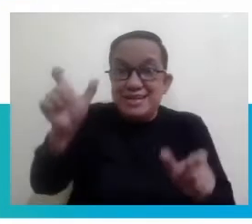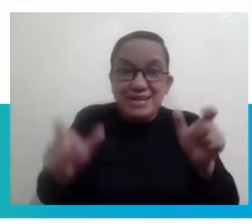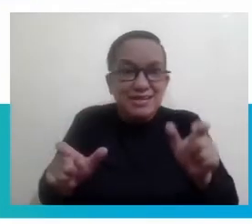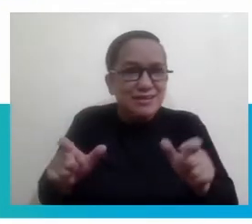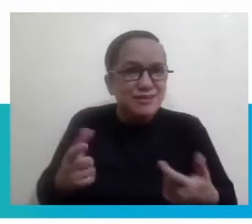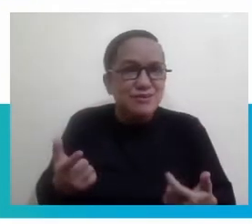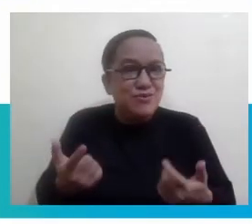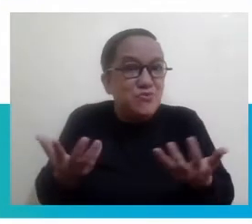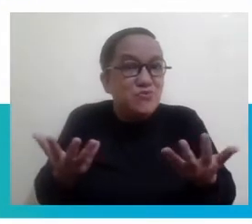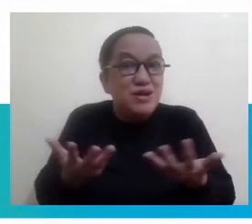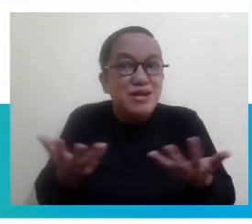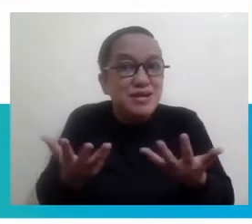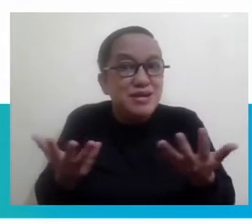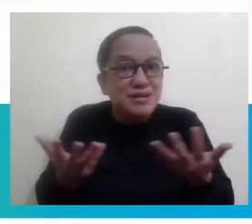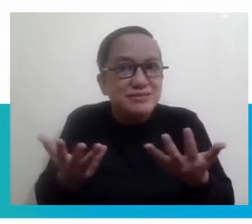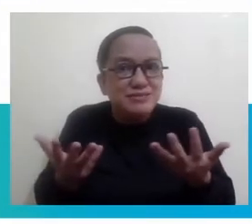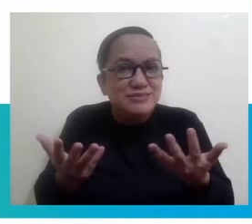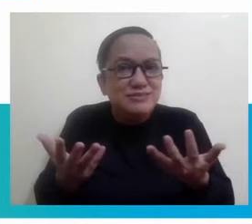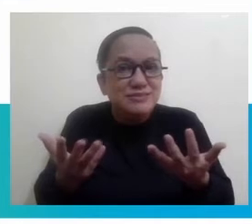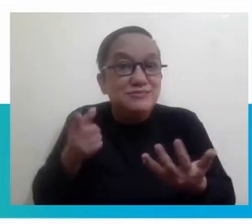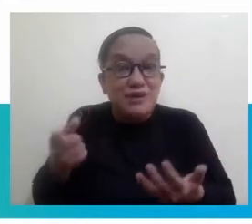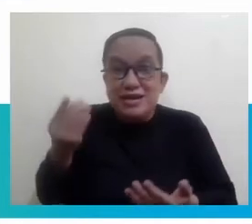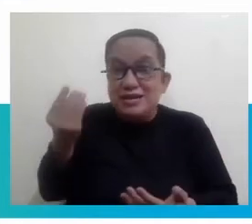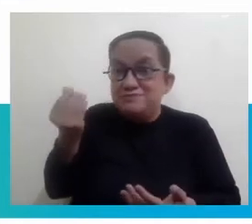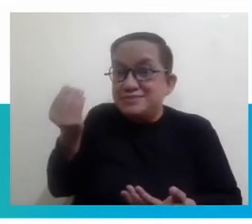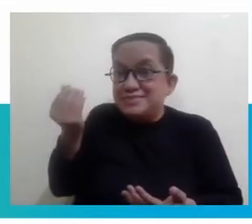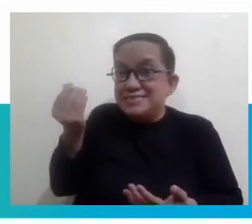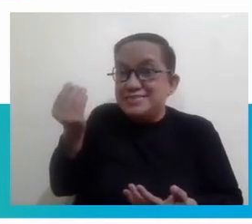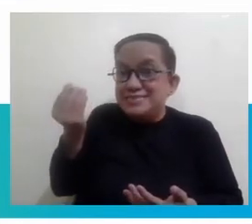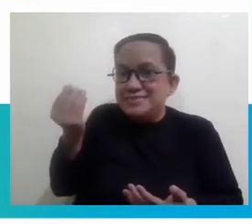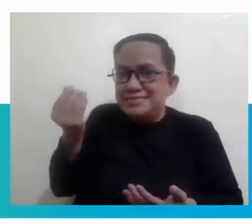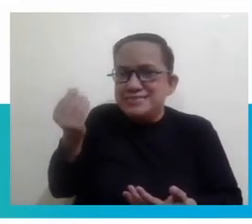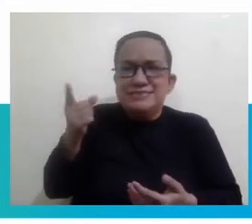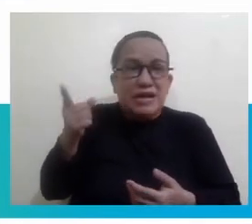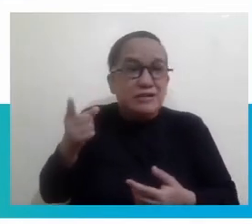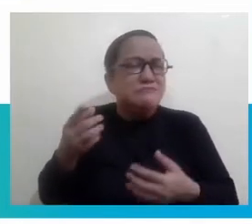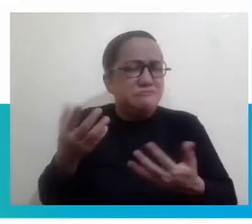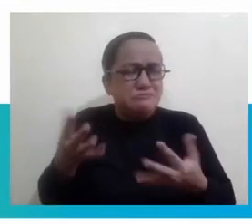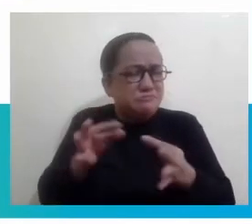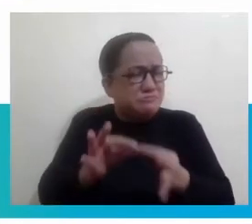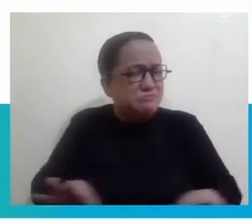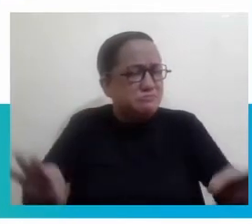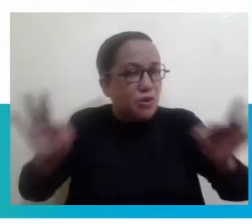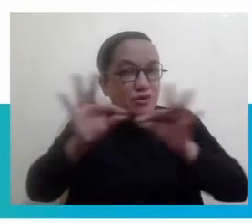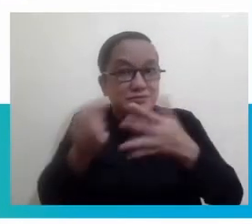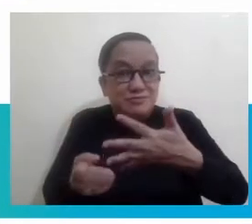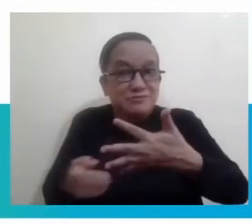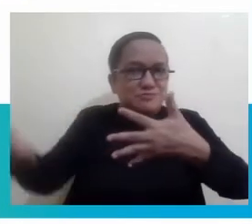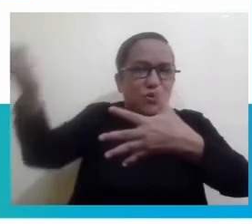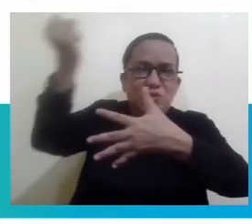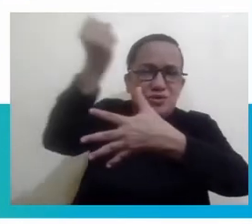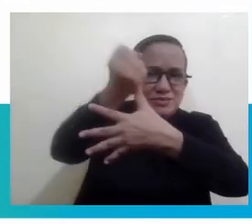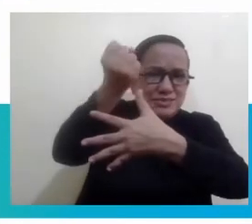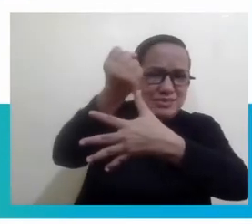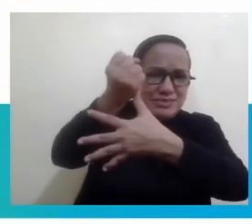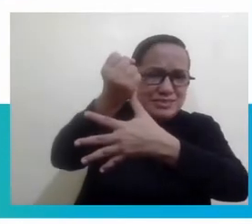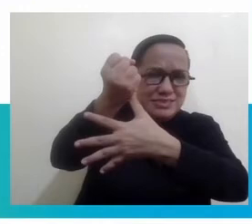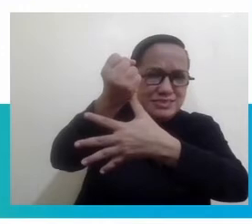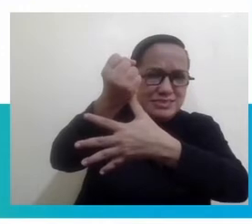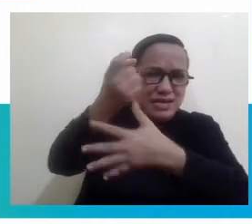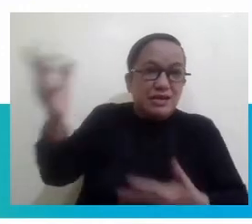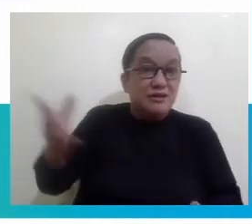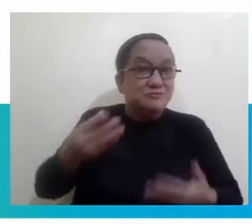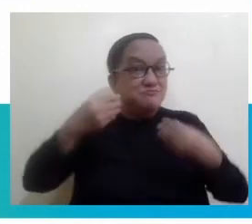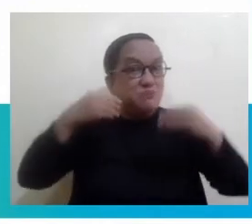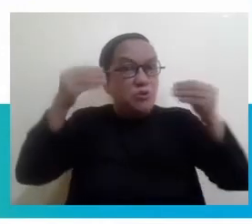only to spend money on. And the second one is unsustainable use of resources. As we hear in the Solomon Islands, most of the community,